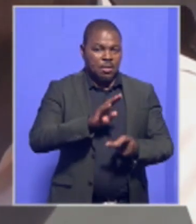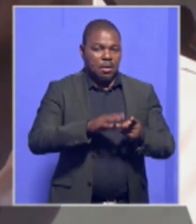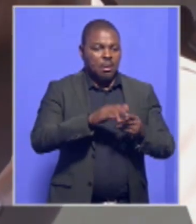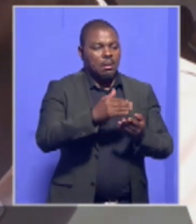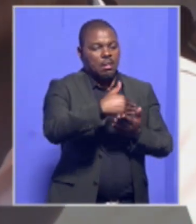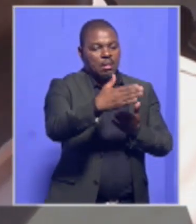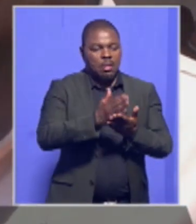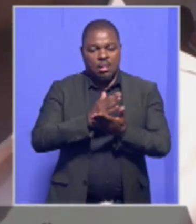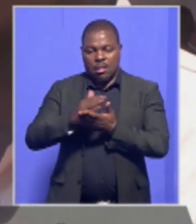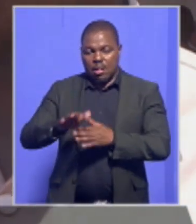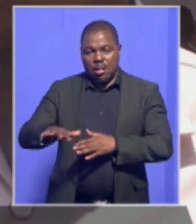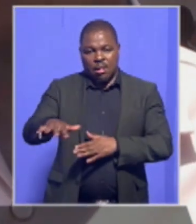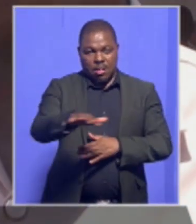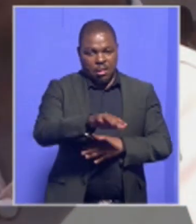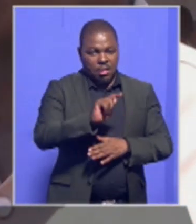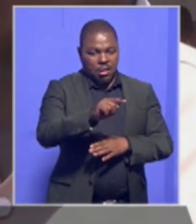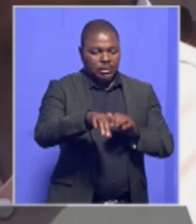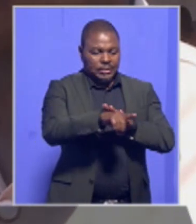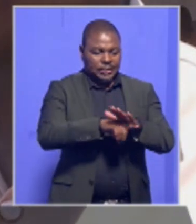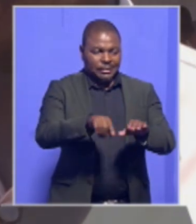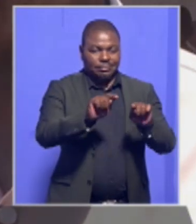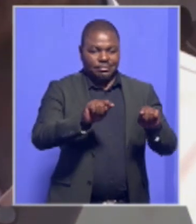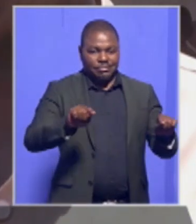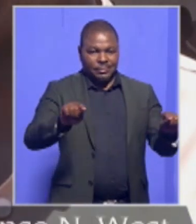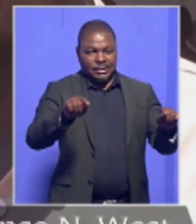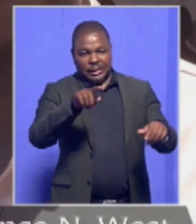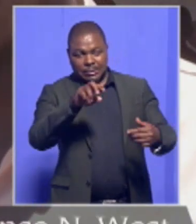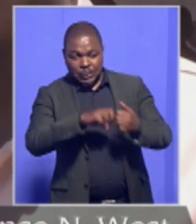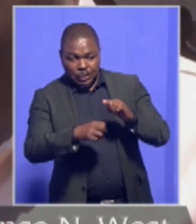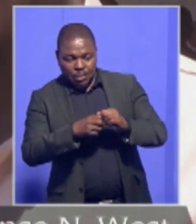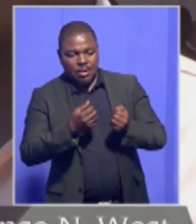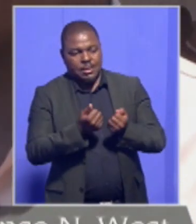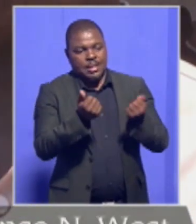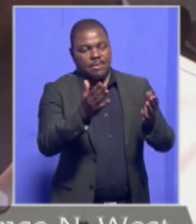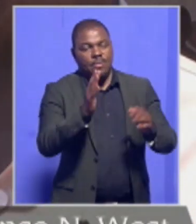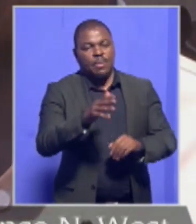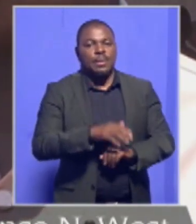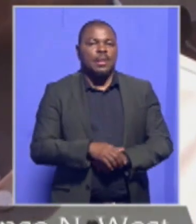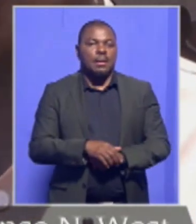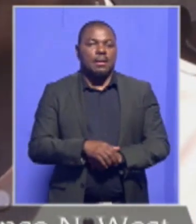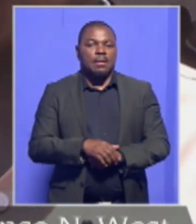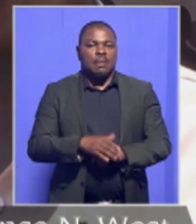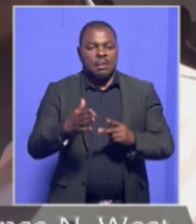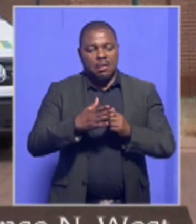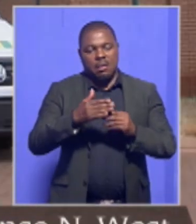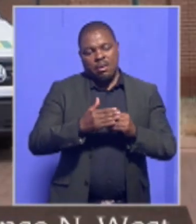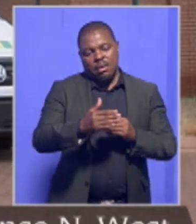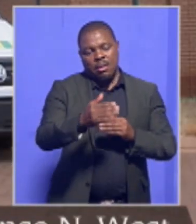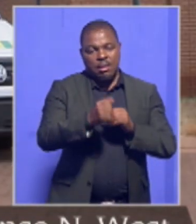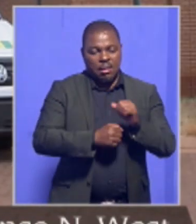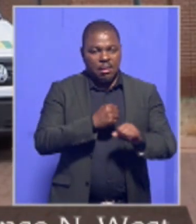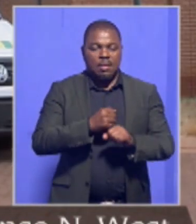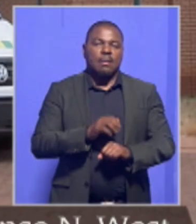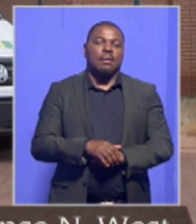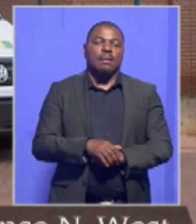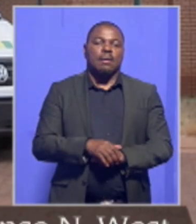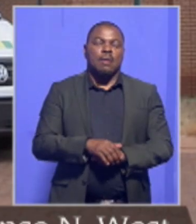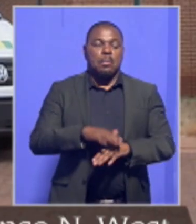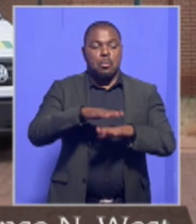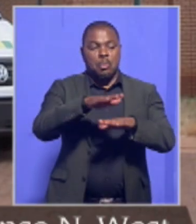distributor amongst district go tla tswa gore district tsa rona tse di nang le mathata ke tsefe me re tla direka ka ngwaga le ngwaga. Bathati ba puso